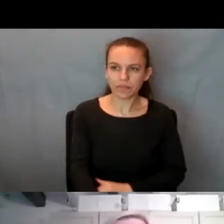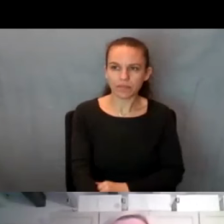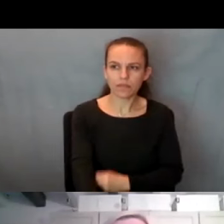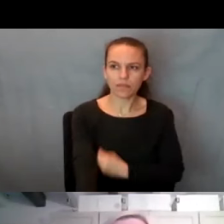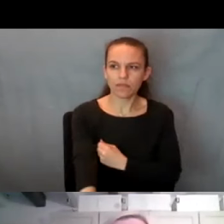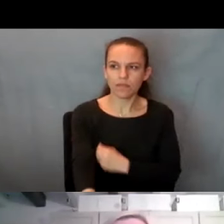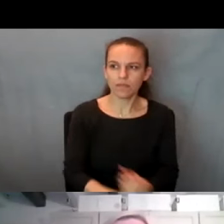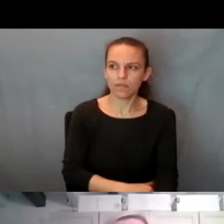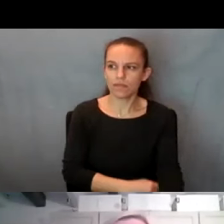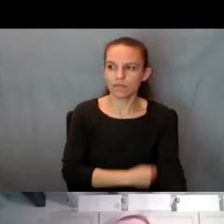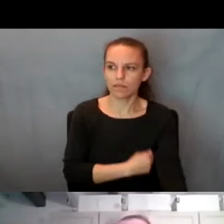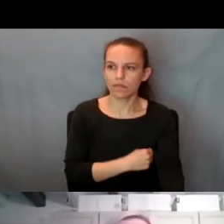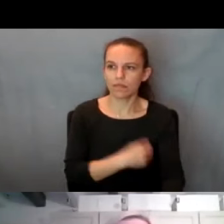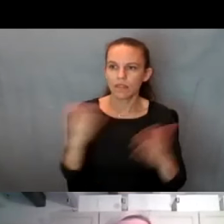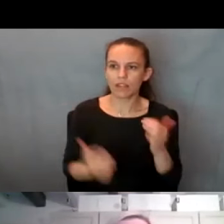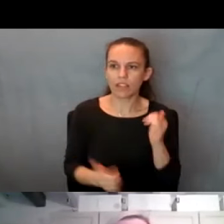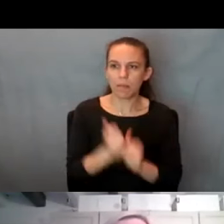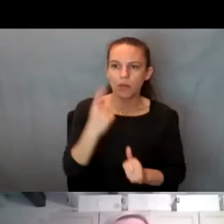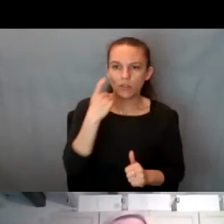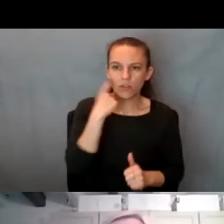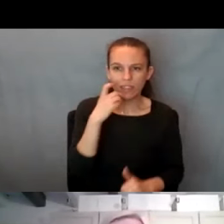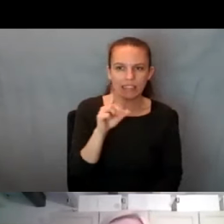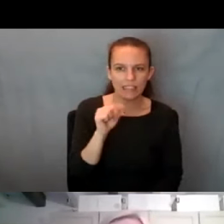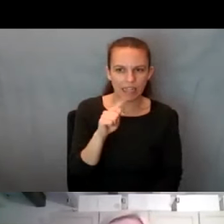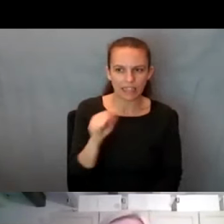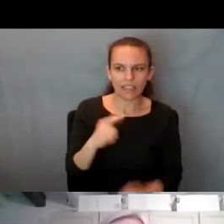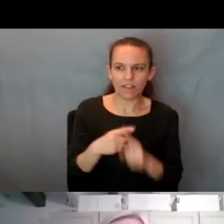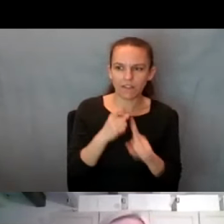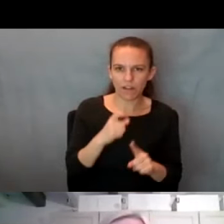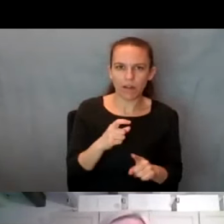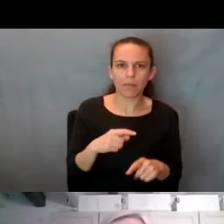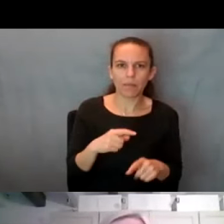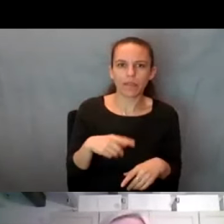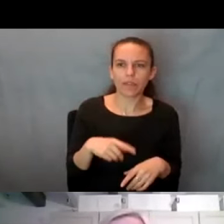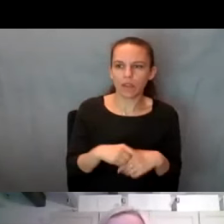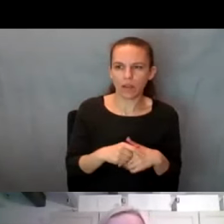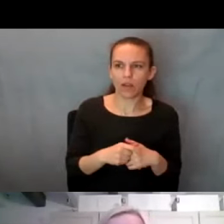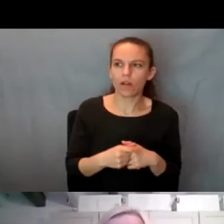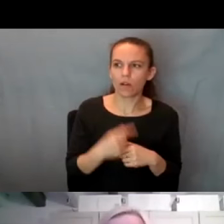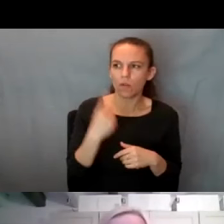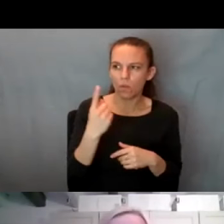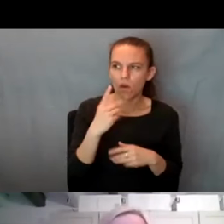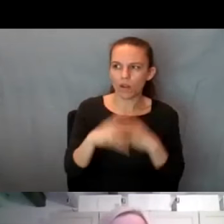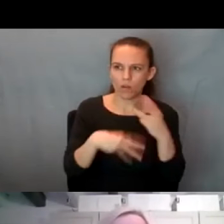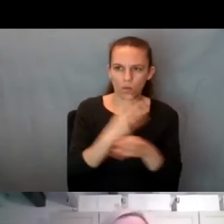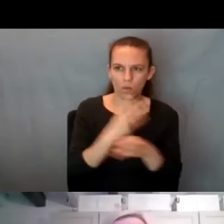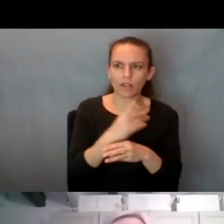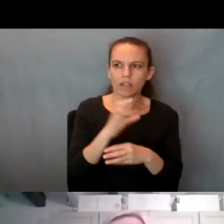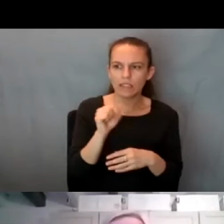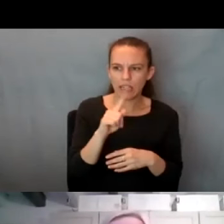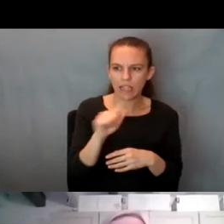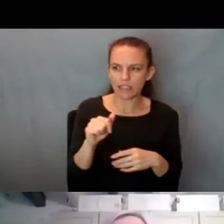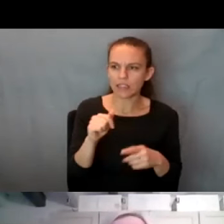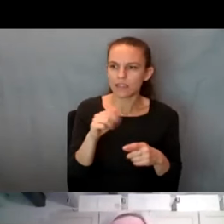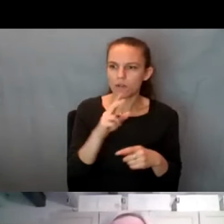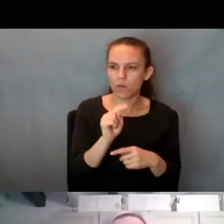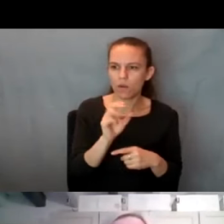Here is the latest data from the One World in Data about the vaccine rollout. And Dr.